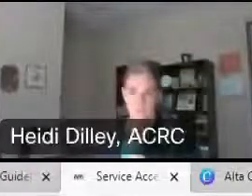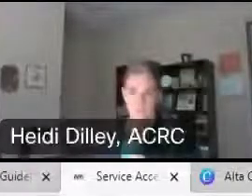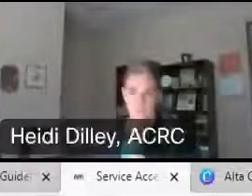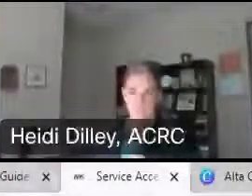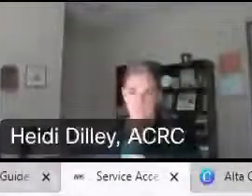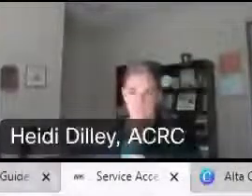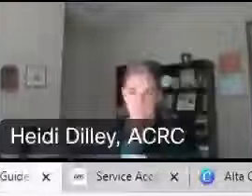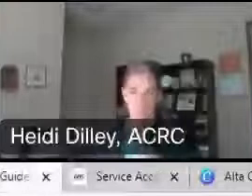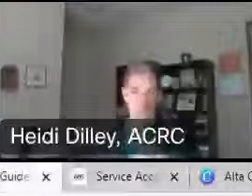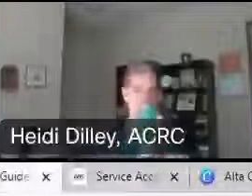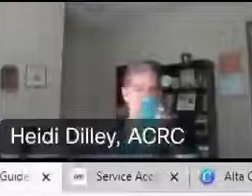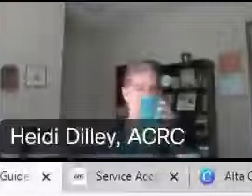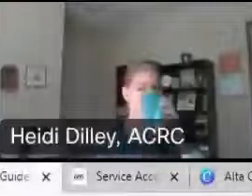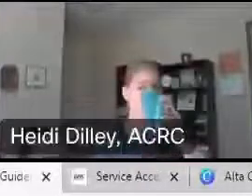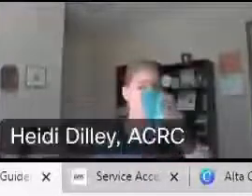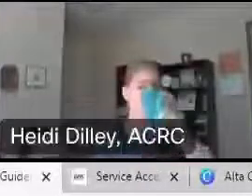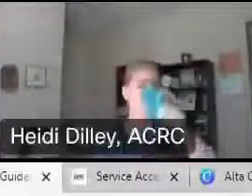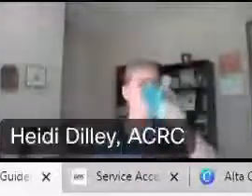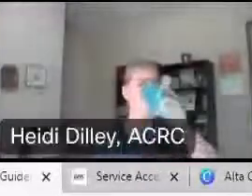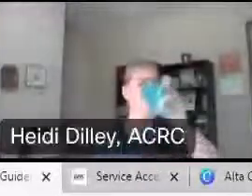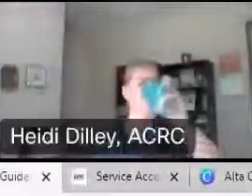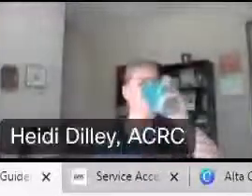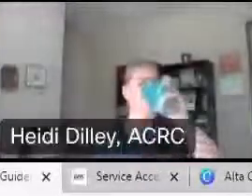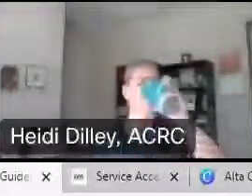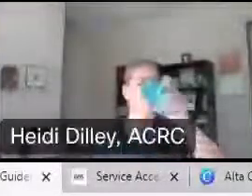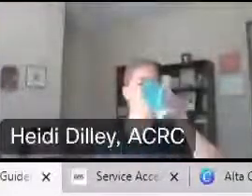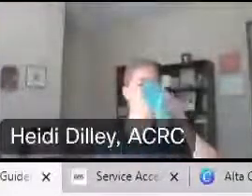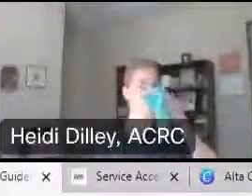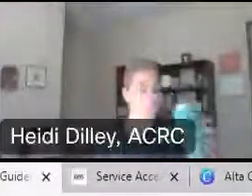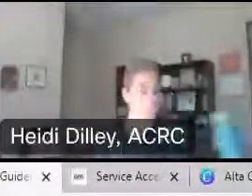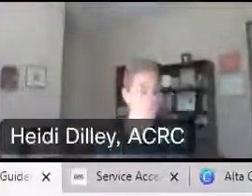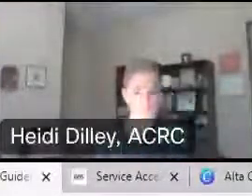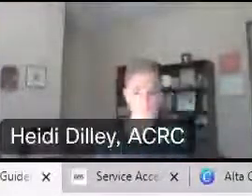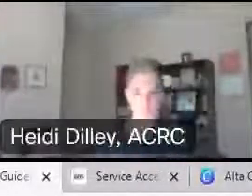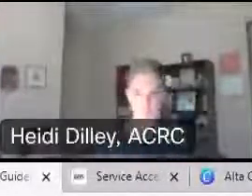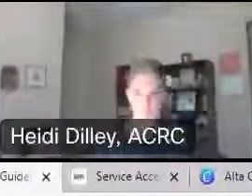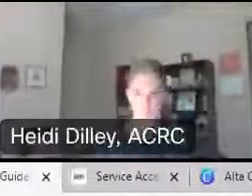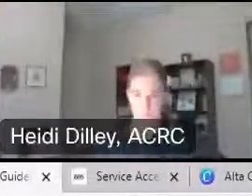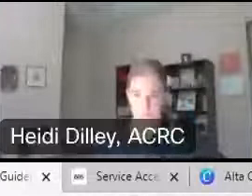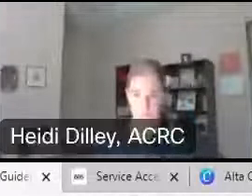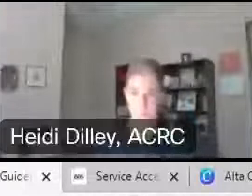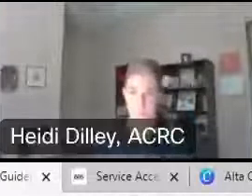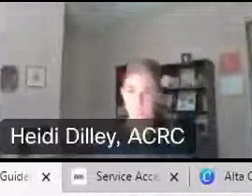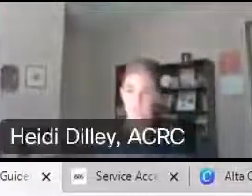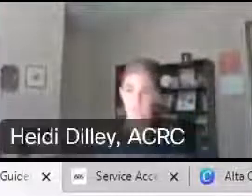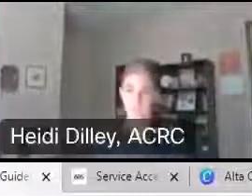diversity related activities. And to give you an example, the Service Navigator program Alta